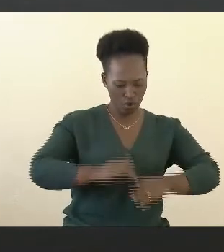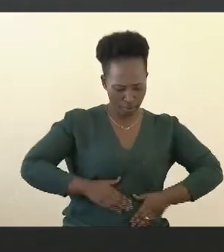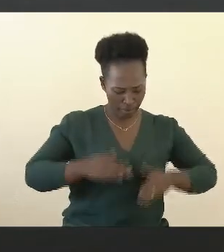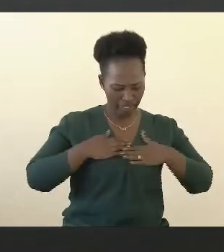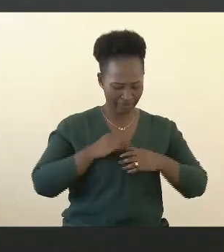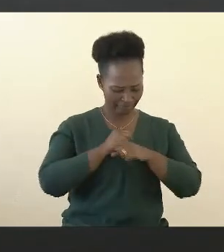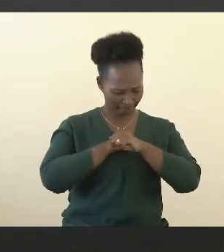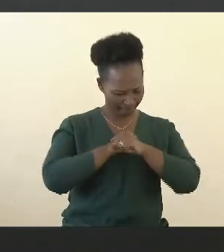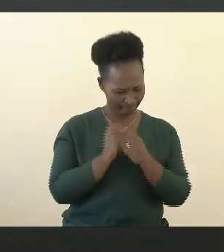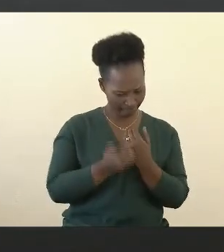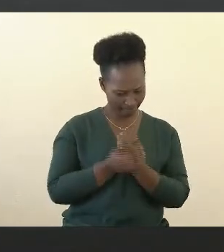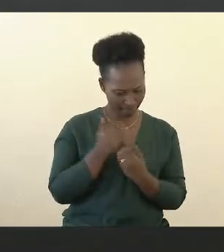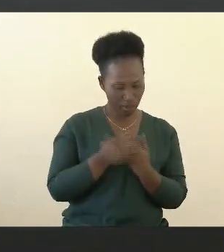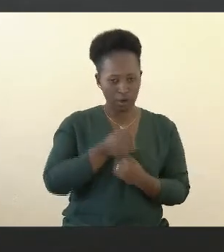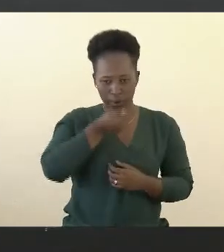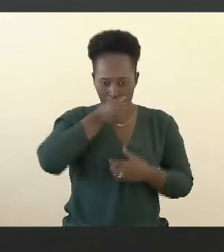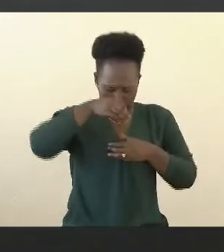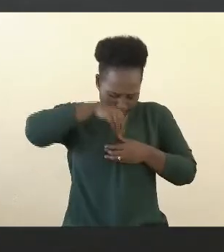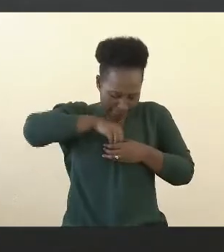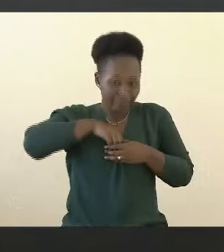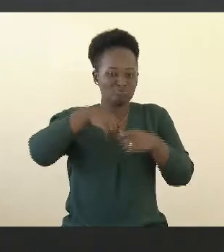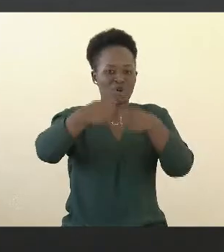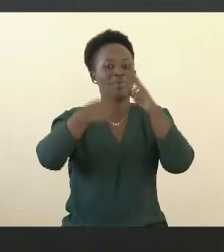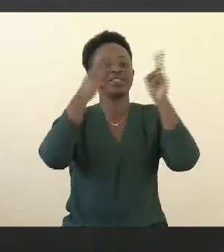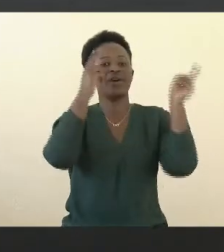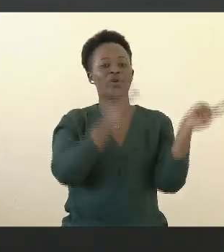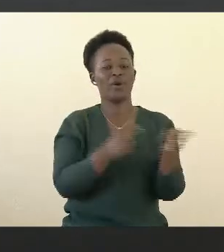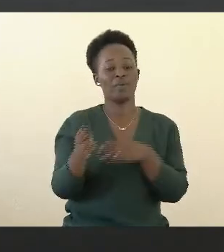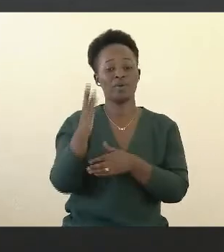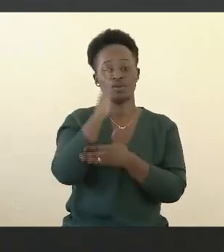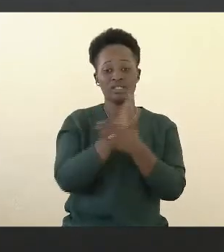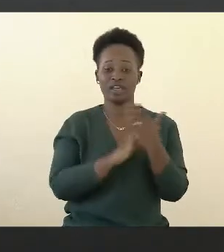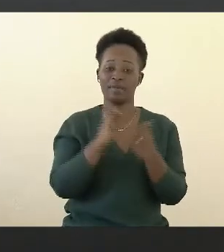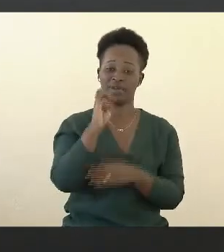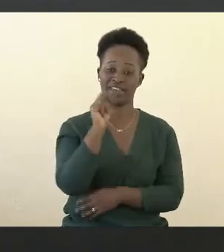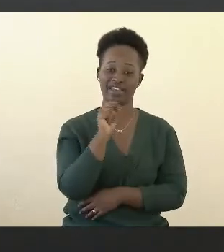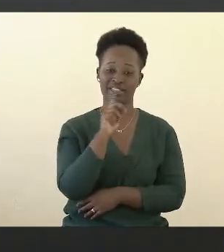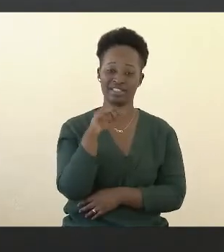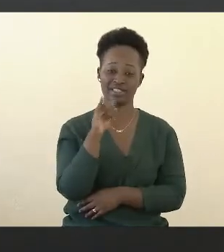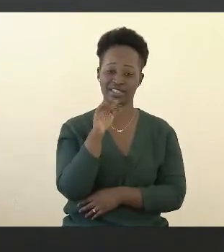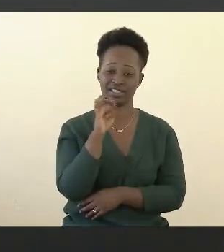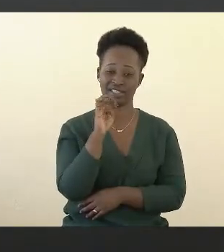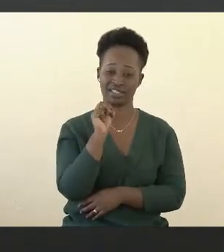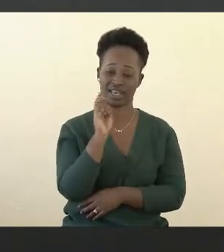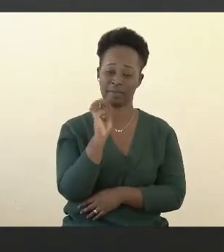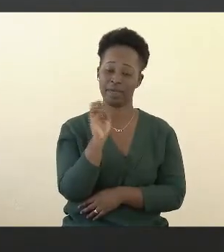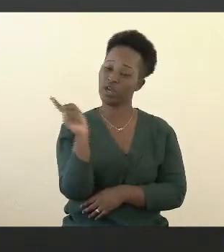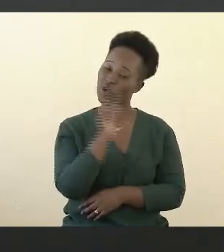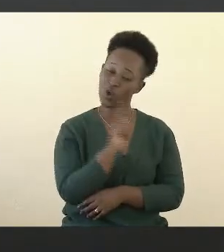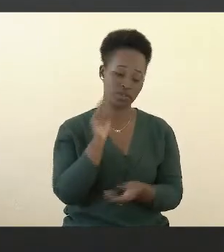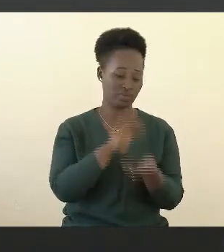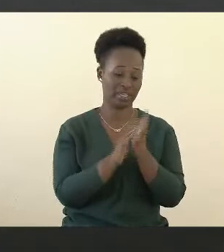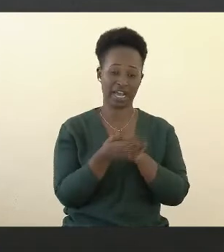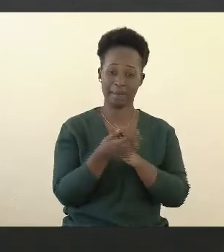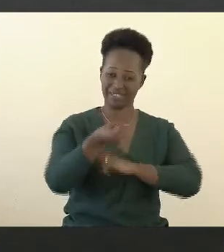the temperature to a normal so that some of the enzymes will not become inactive or some of the proteins will not